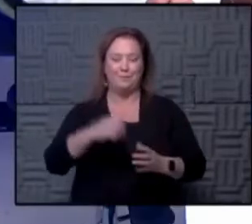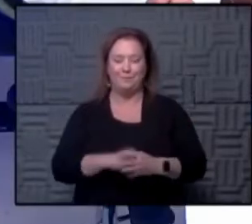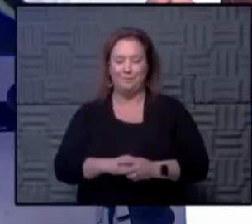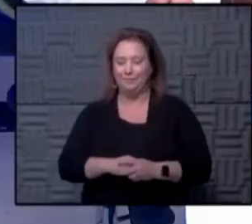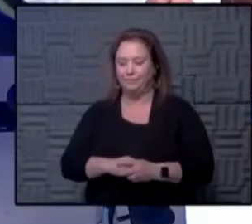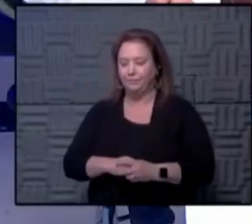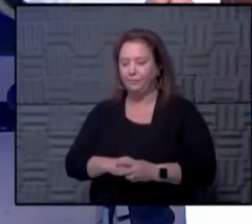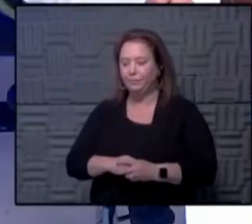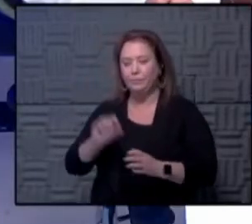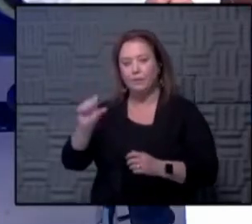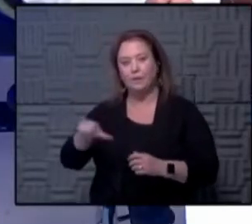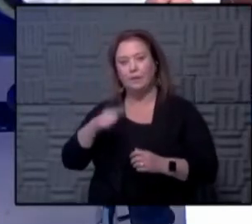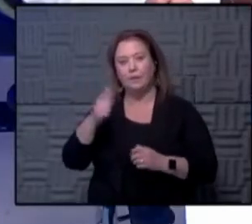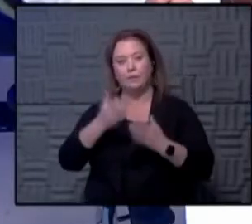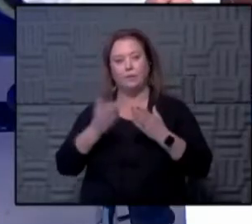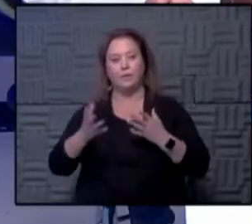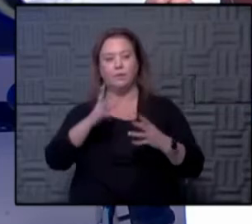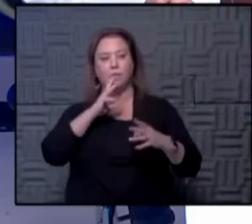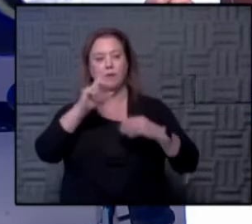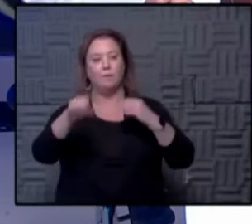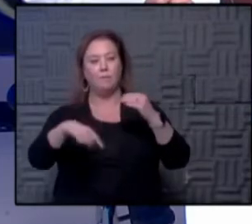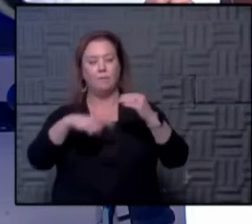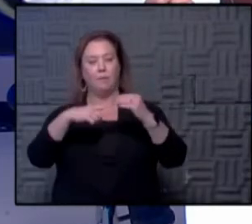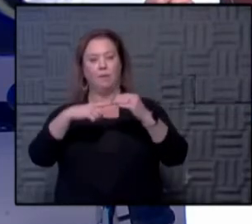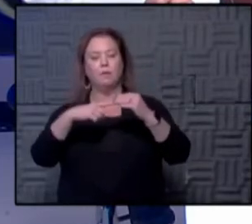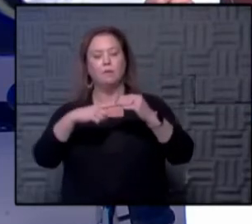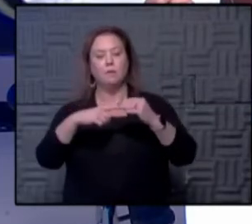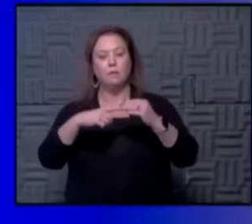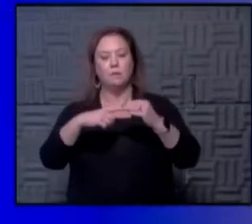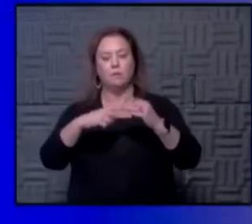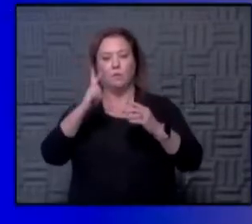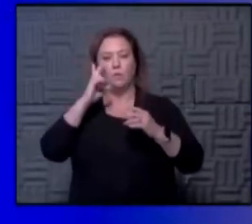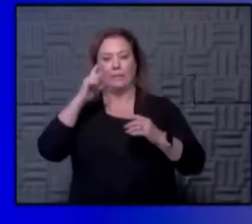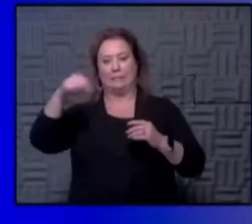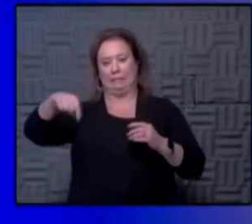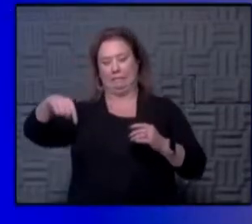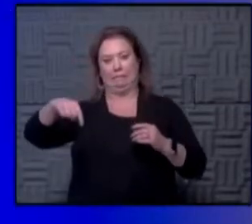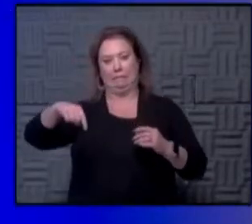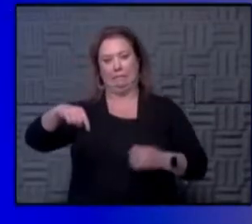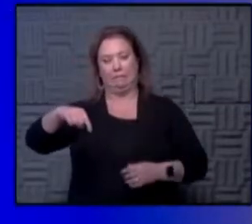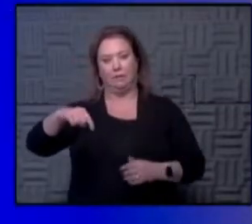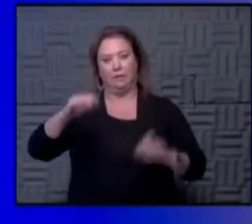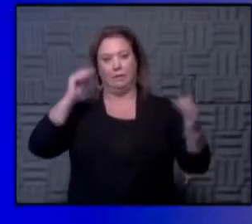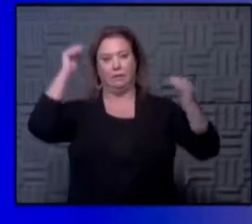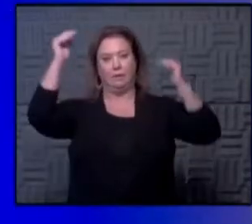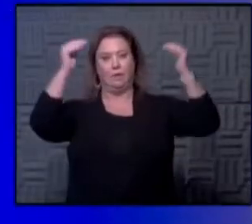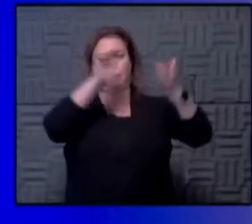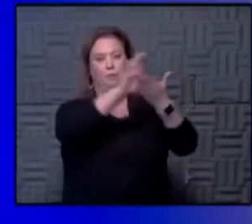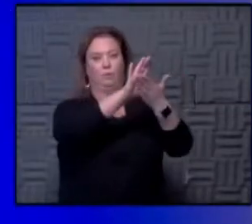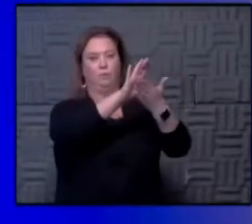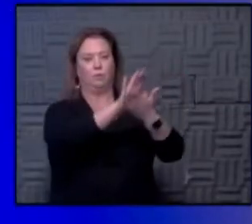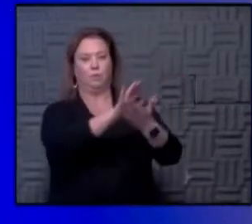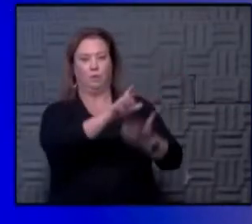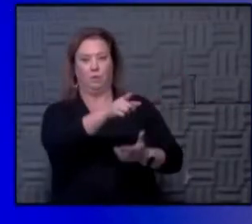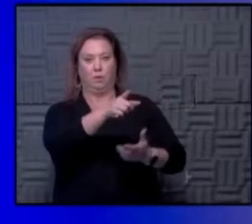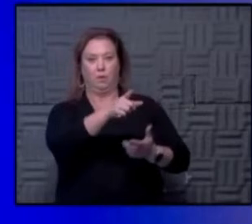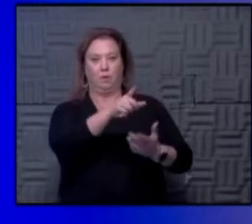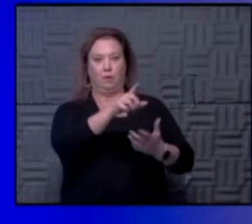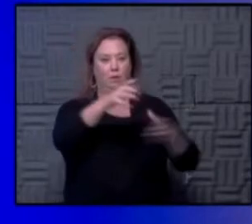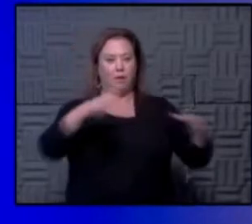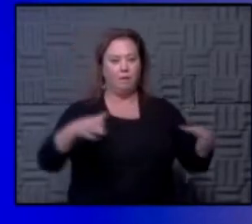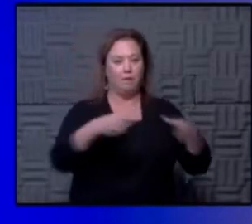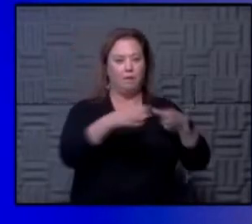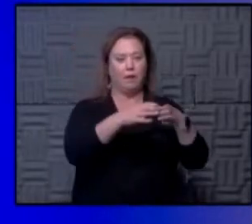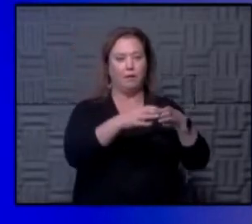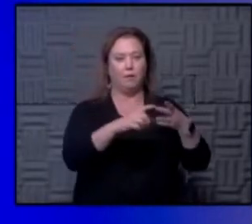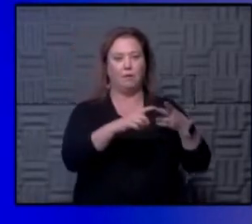Yeah, and I think the other thing to talk about is, just as we've seen here, the adults in the school, are they congregating?